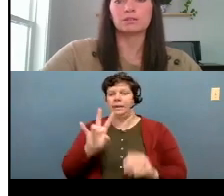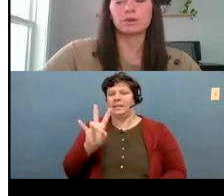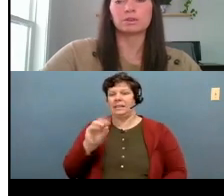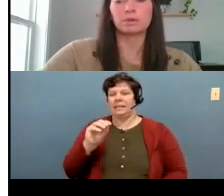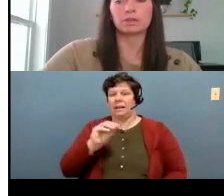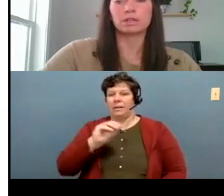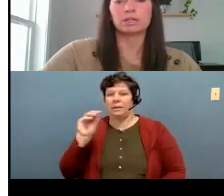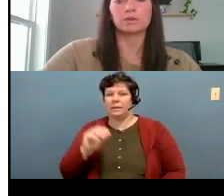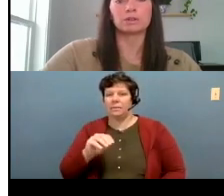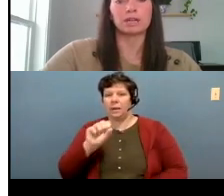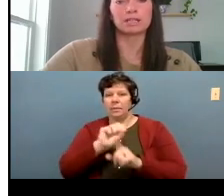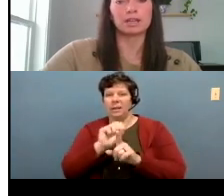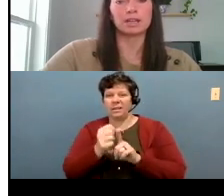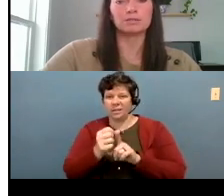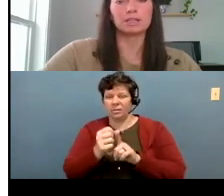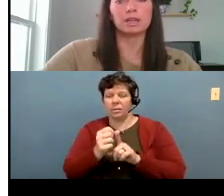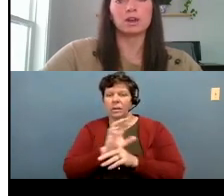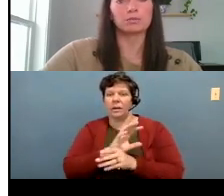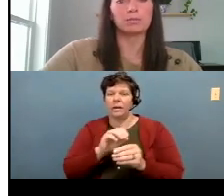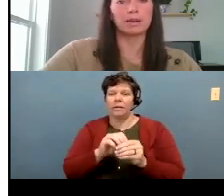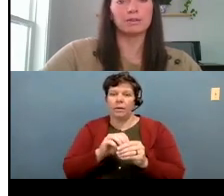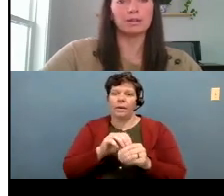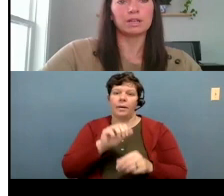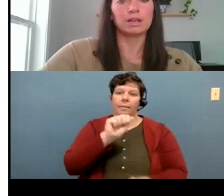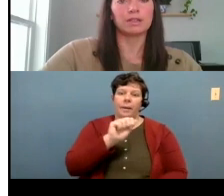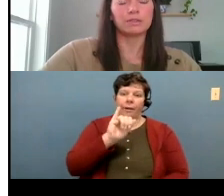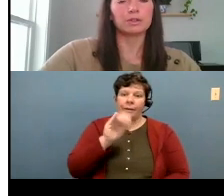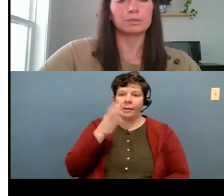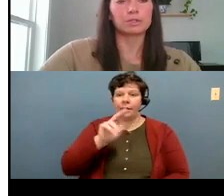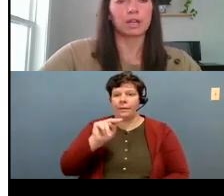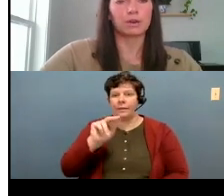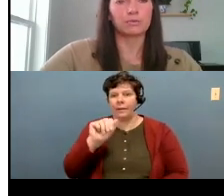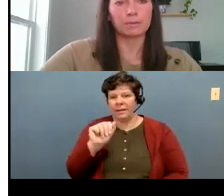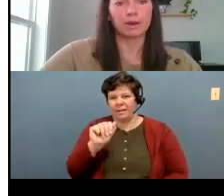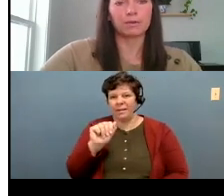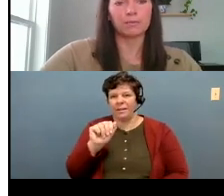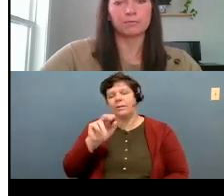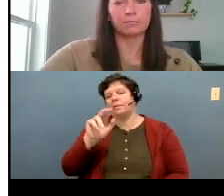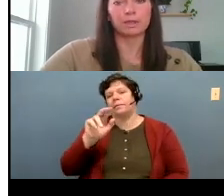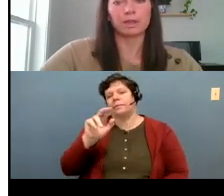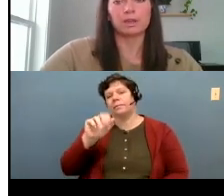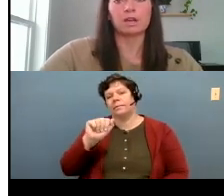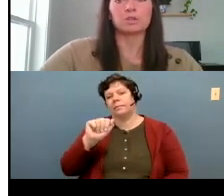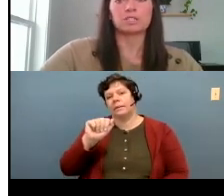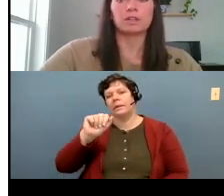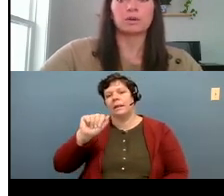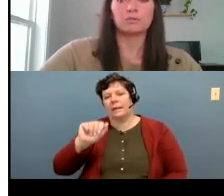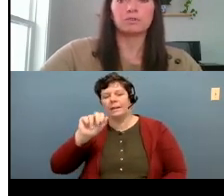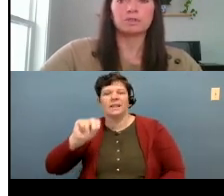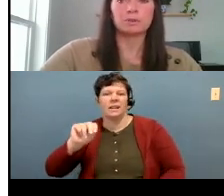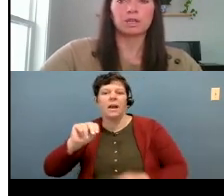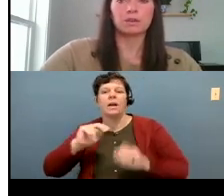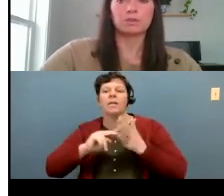cases involving American Indian or Alaska Natives are male and 30% are female. And we're seeing that